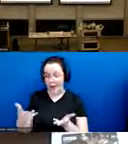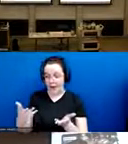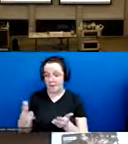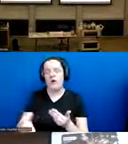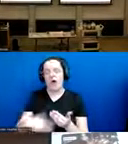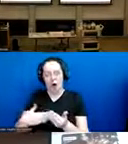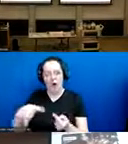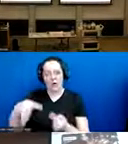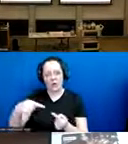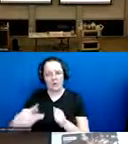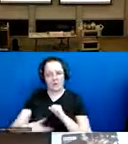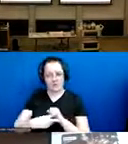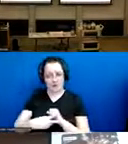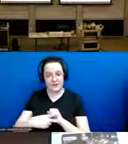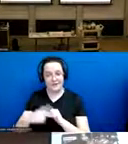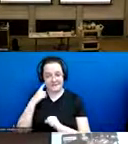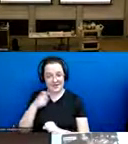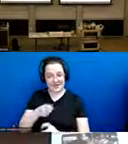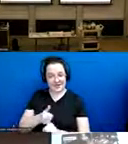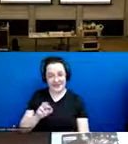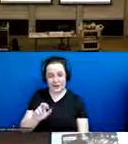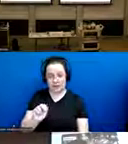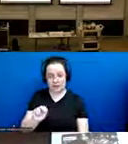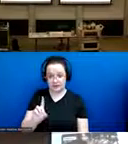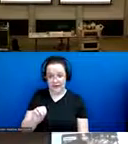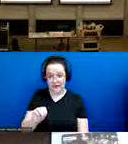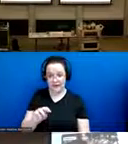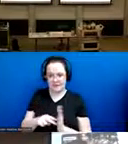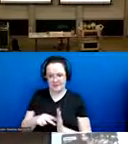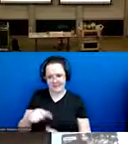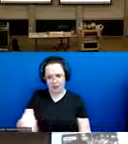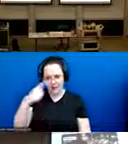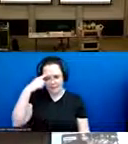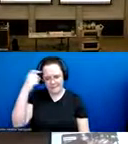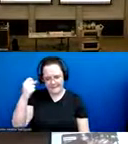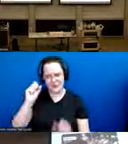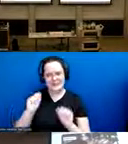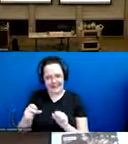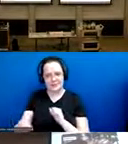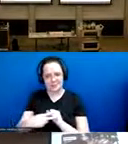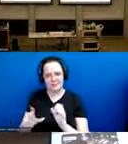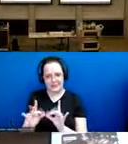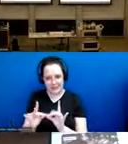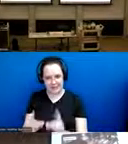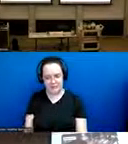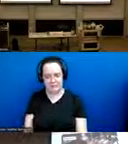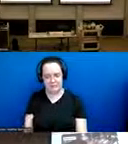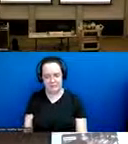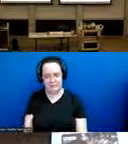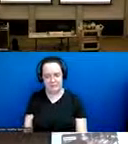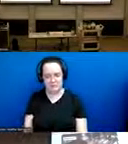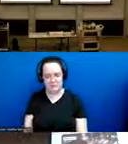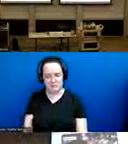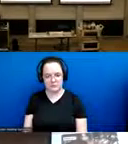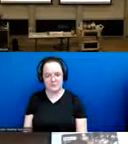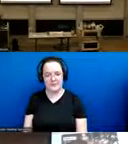because the input is random, it means that these memories can actually store entanglement, right? So this is an